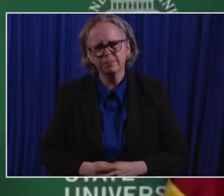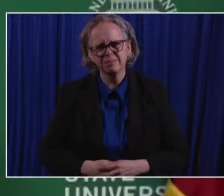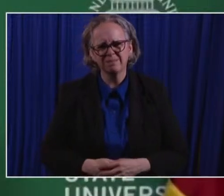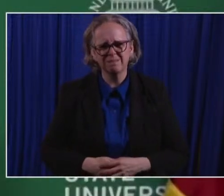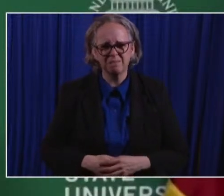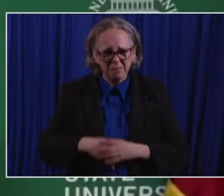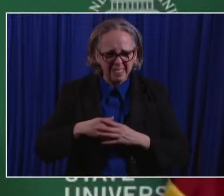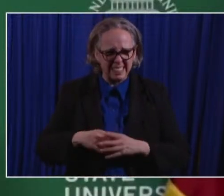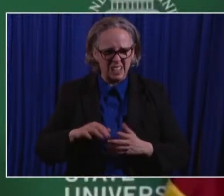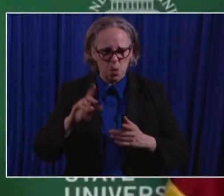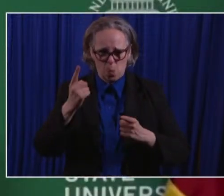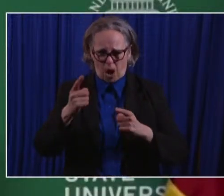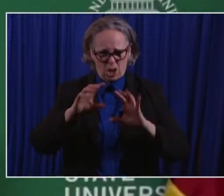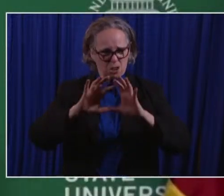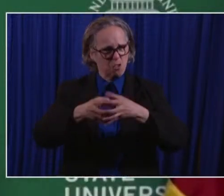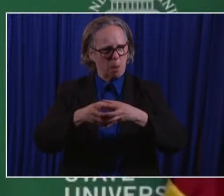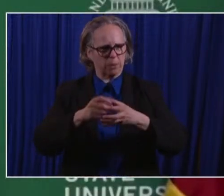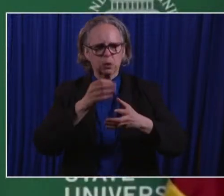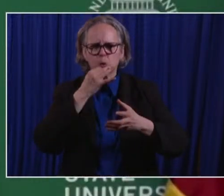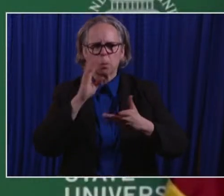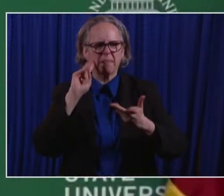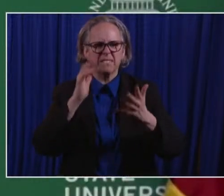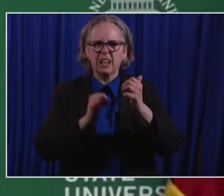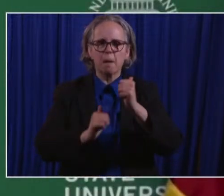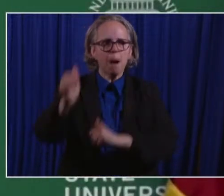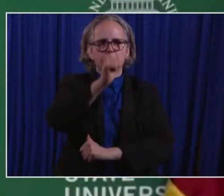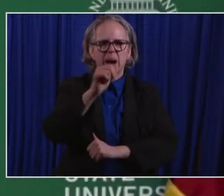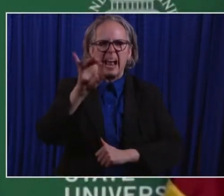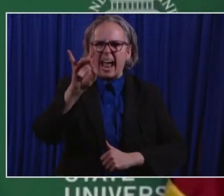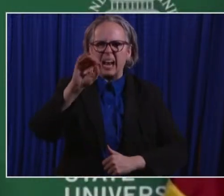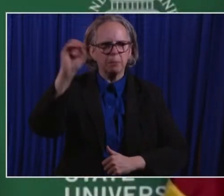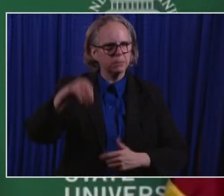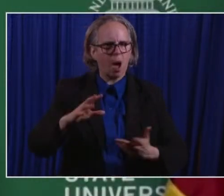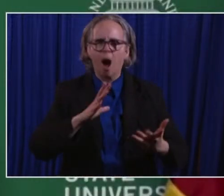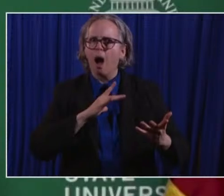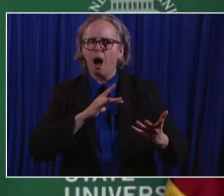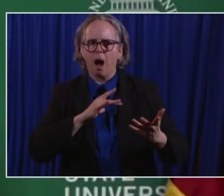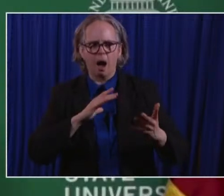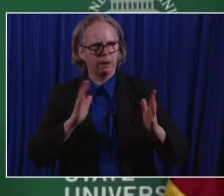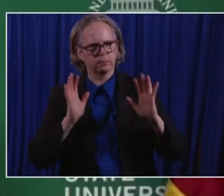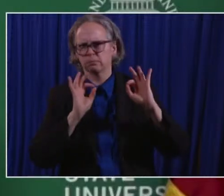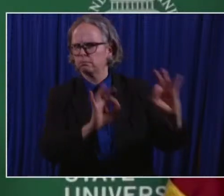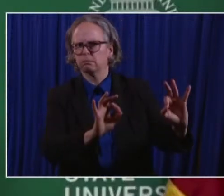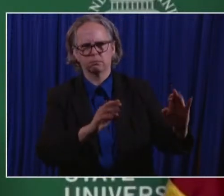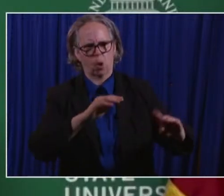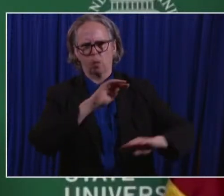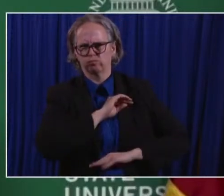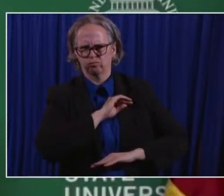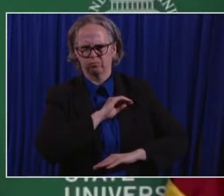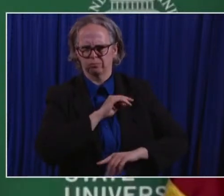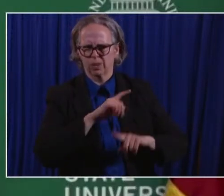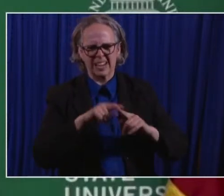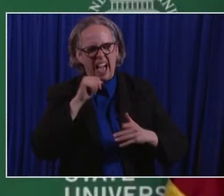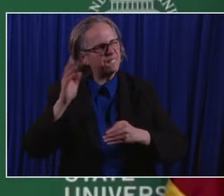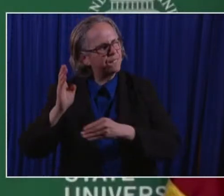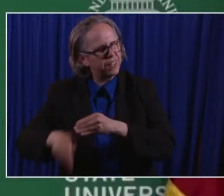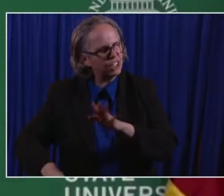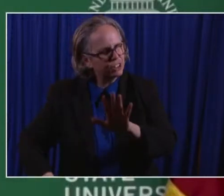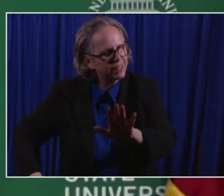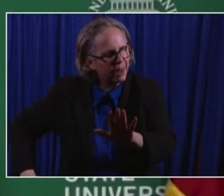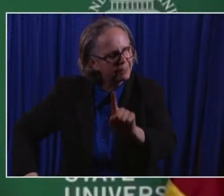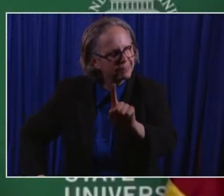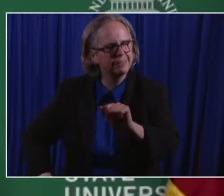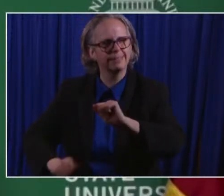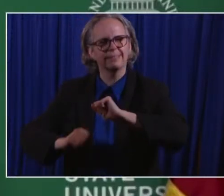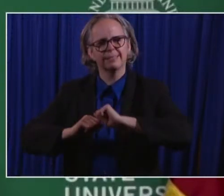the next week, probably. So we're not in a bad shape. We're in good shape, but we got to finish the job. We're like the Browns, and we're